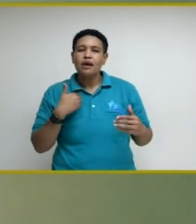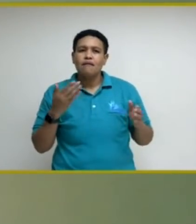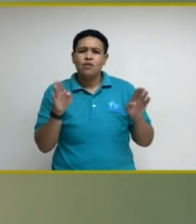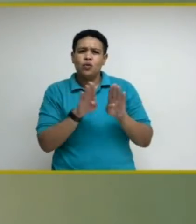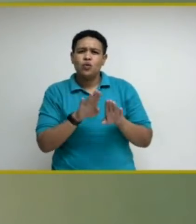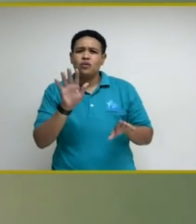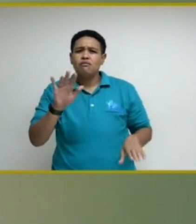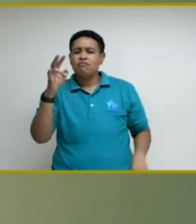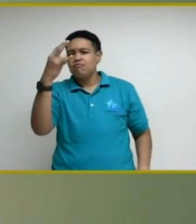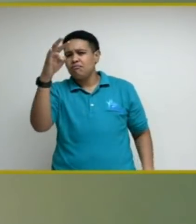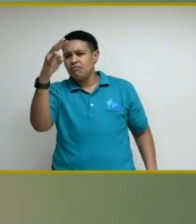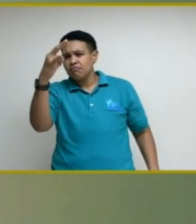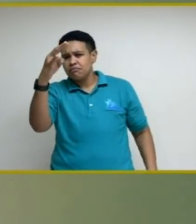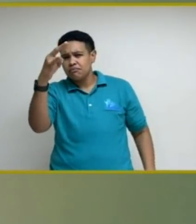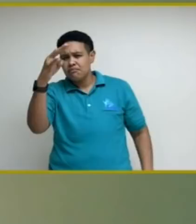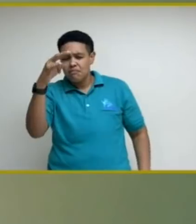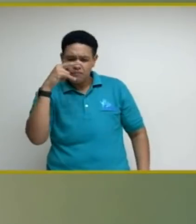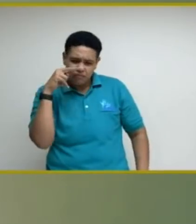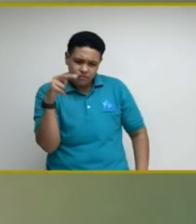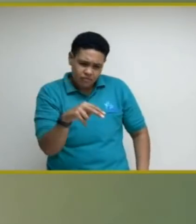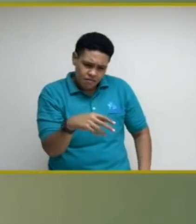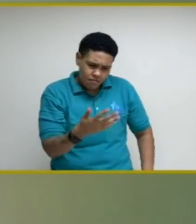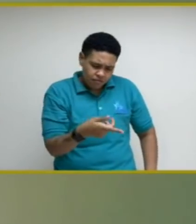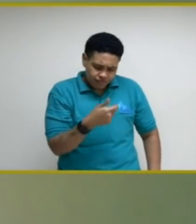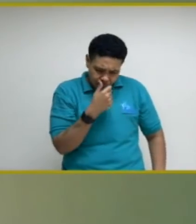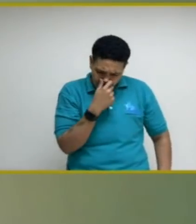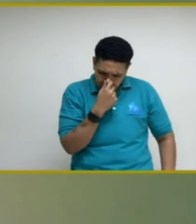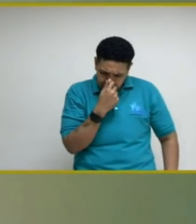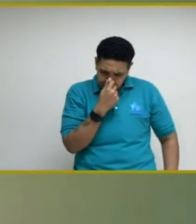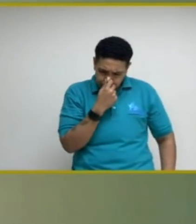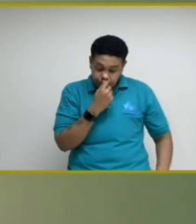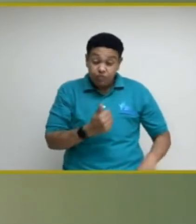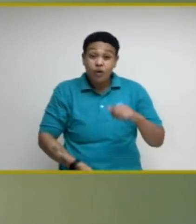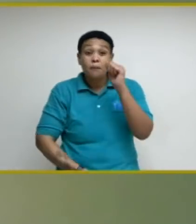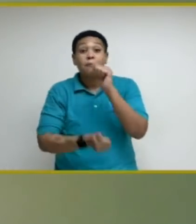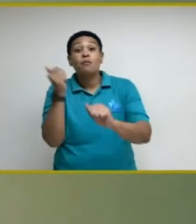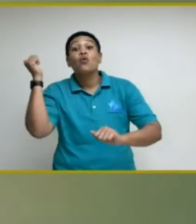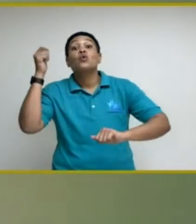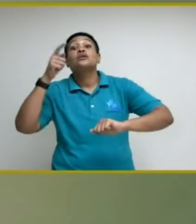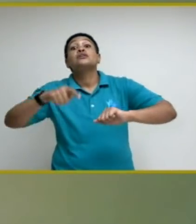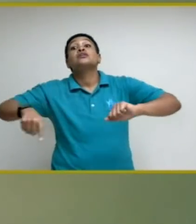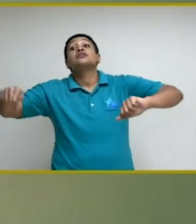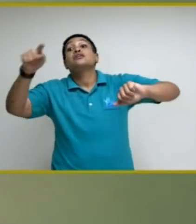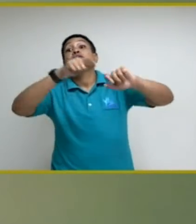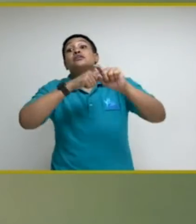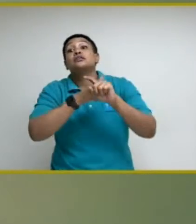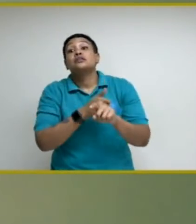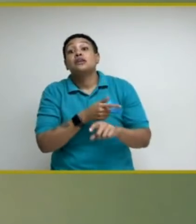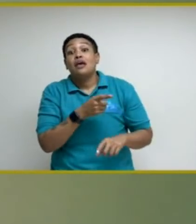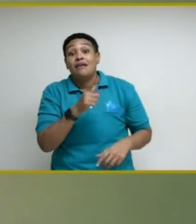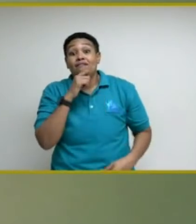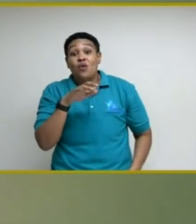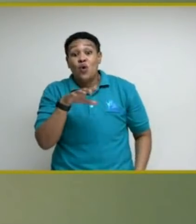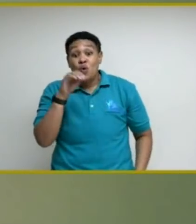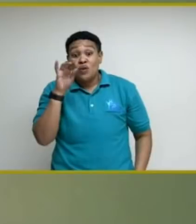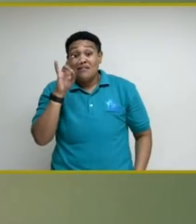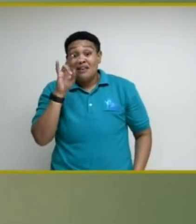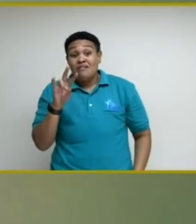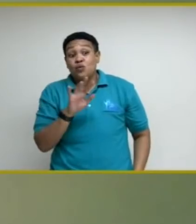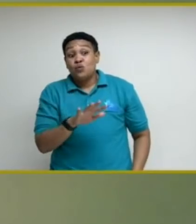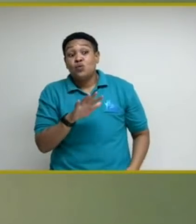about 17, looking at the vast majority of the